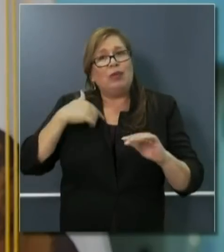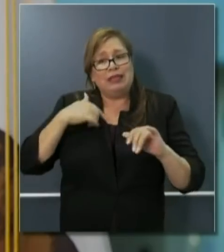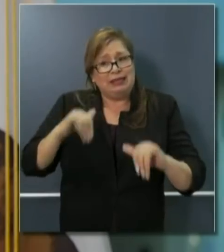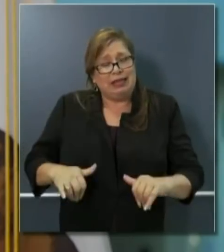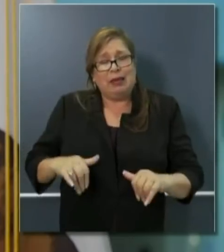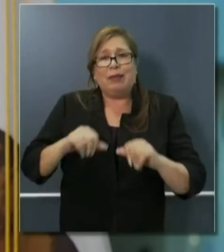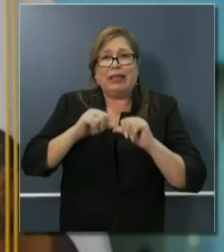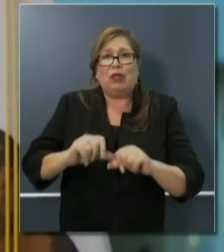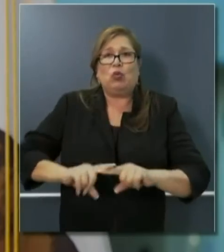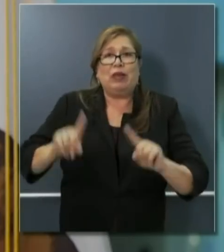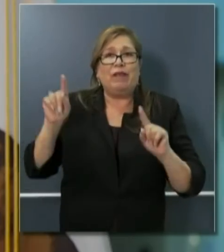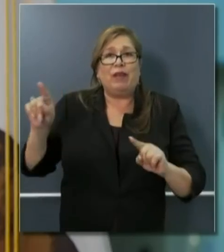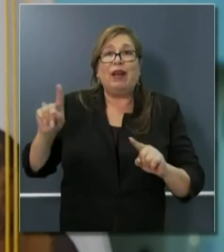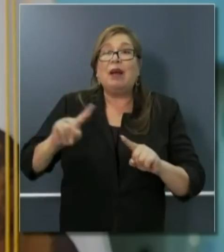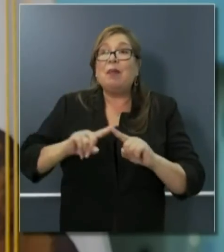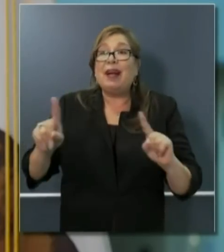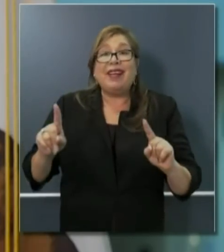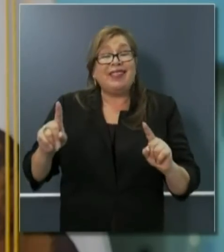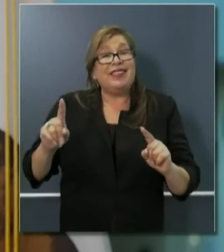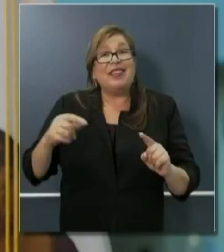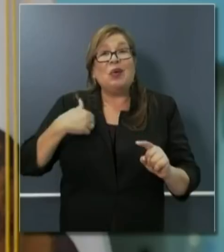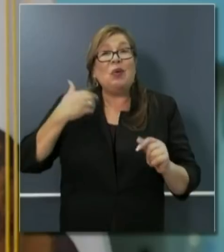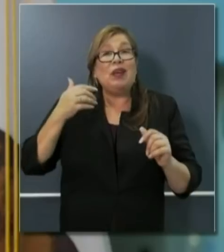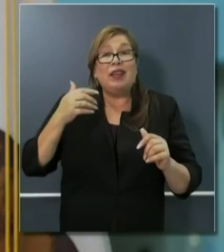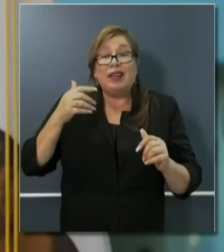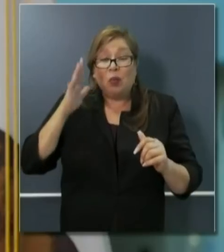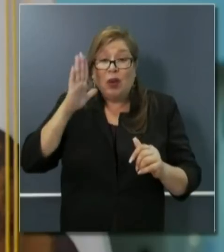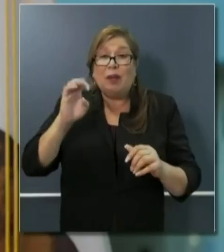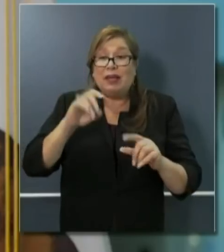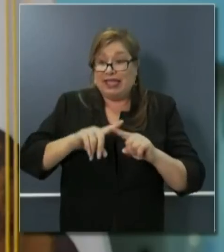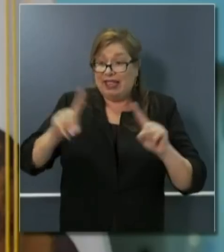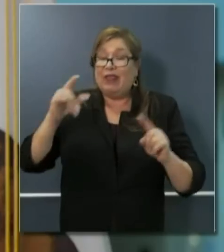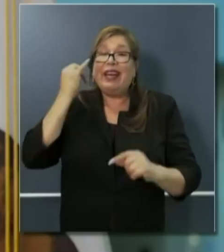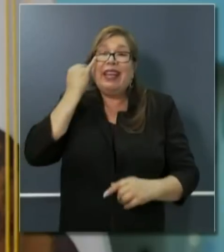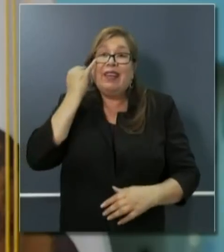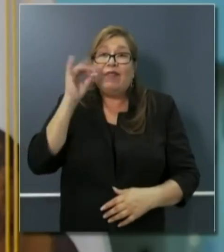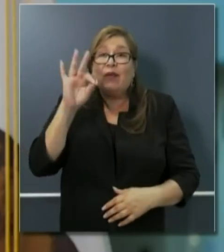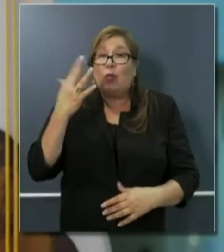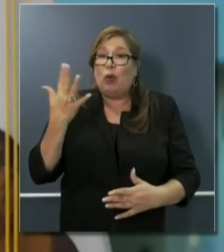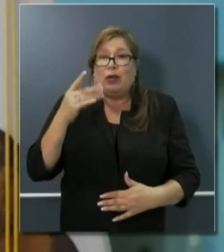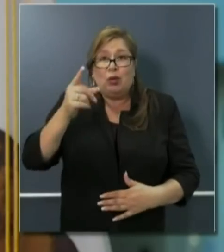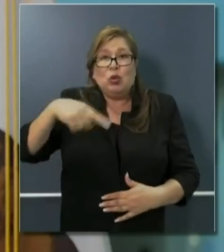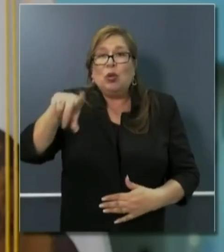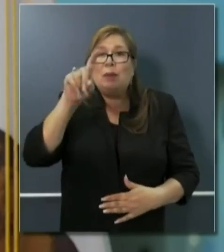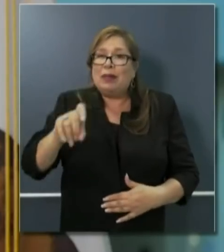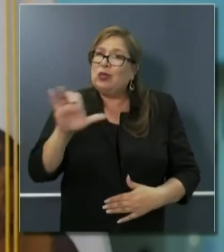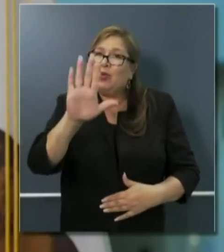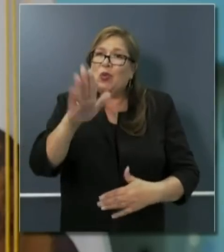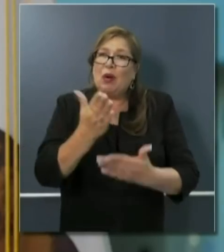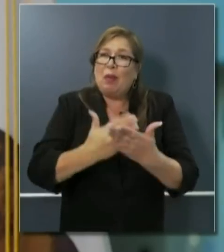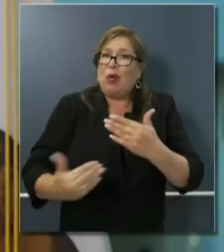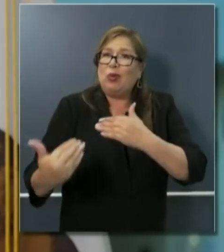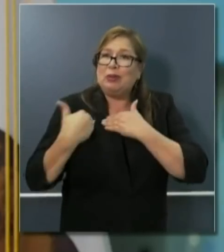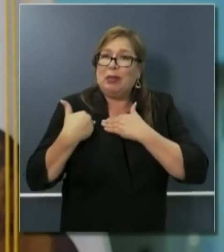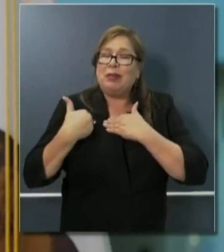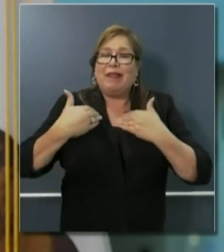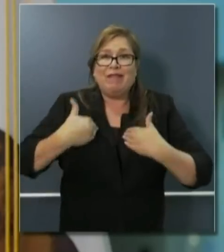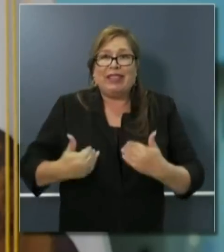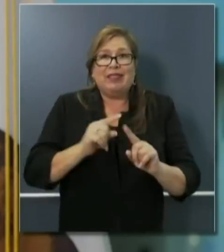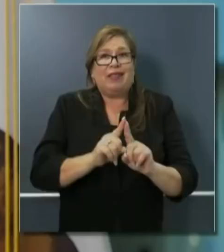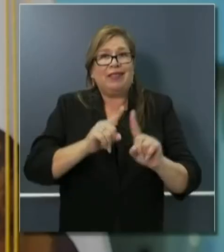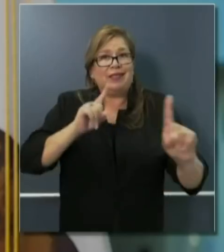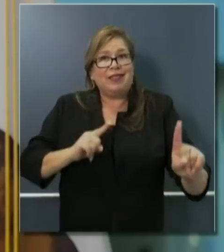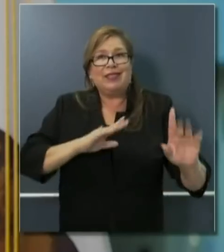we won't unless people continue to practice physical distancing and do their part, and we continue to meet this moment. I should